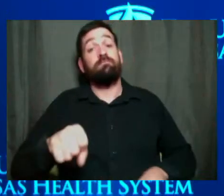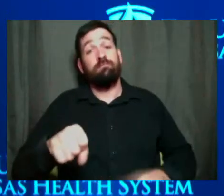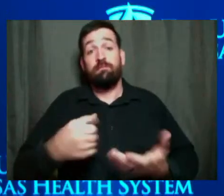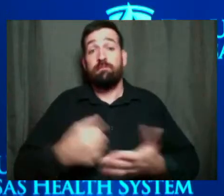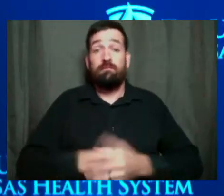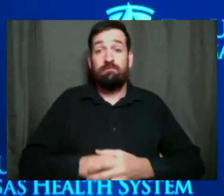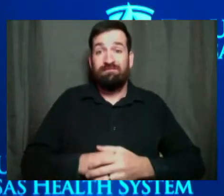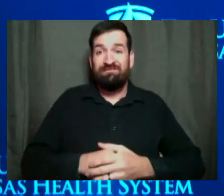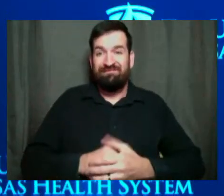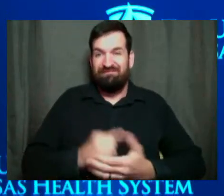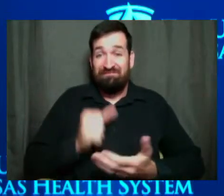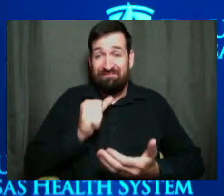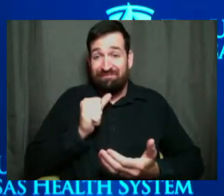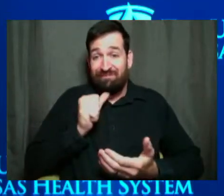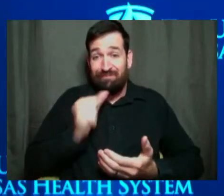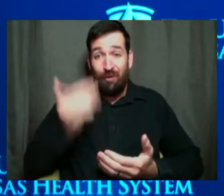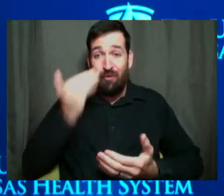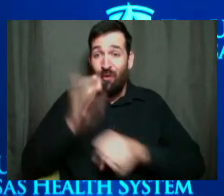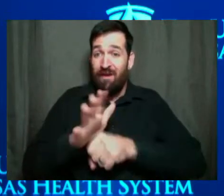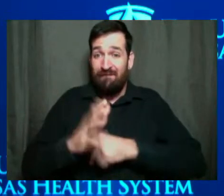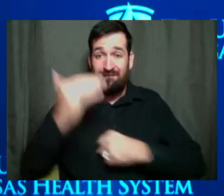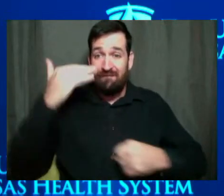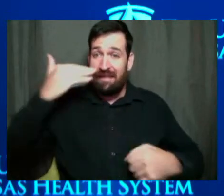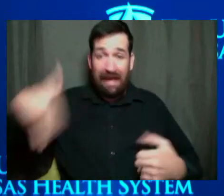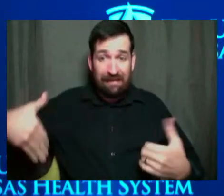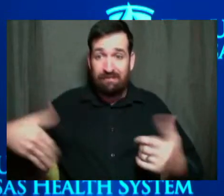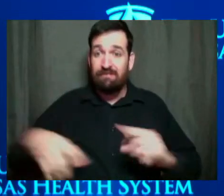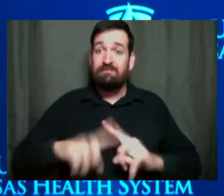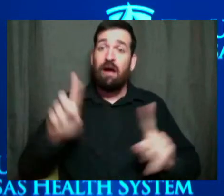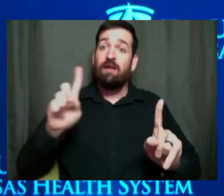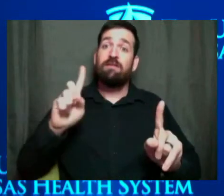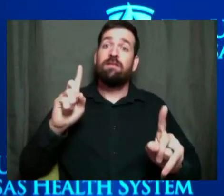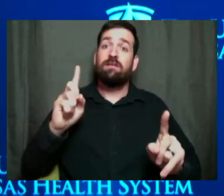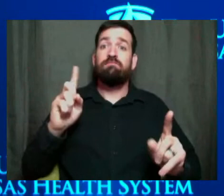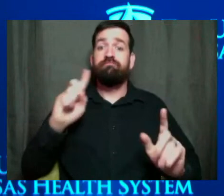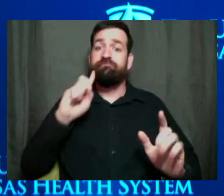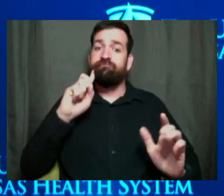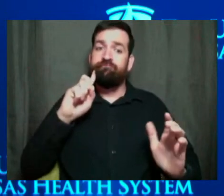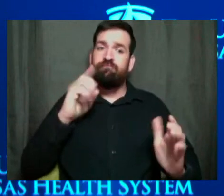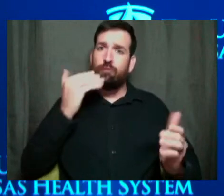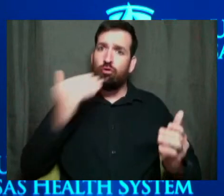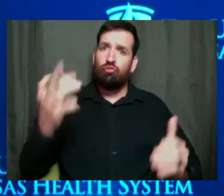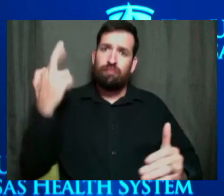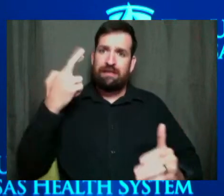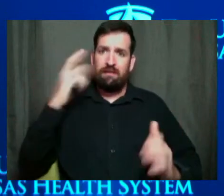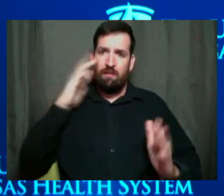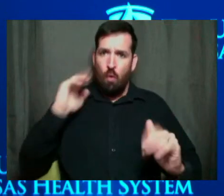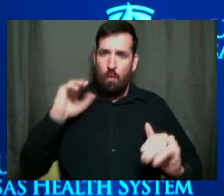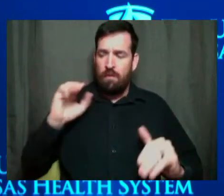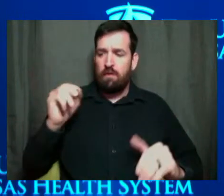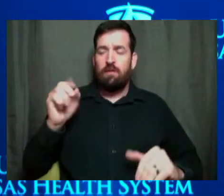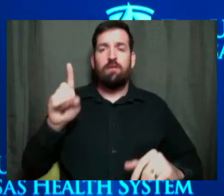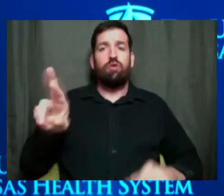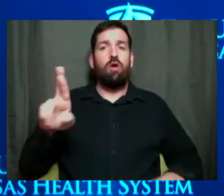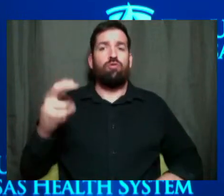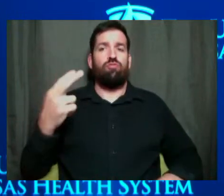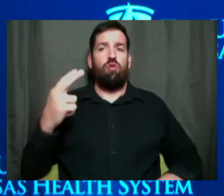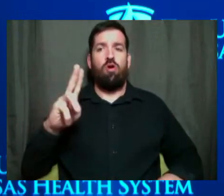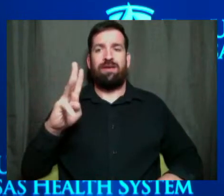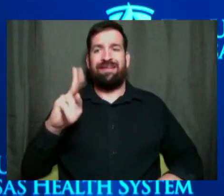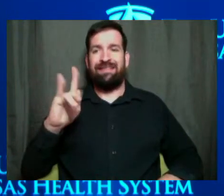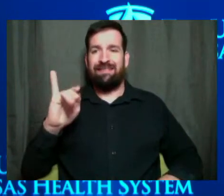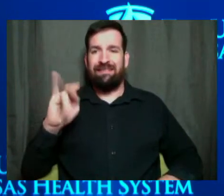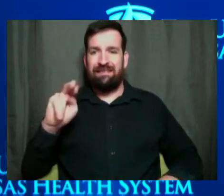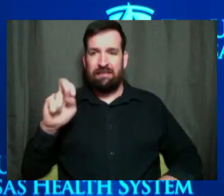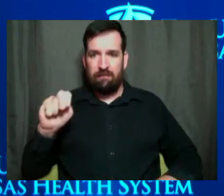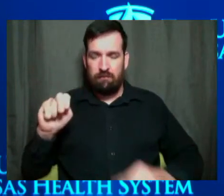yet, but there is reason to hope. I think Dr. Hawkinson sent me a note this morning saying, gosh, he had listened to